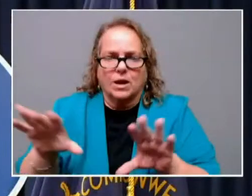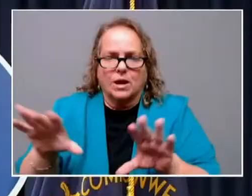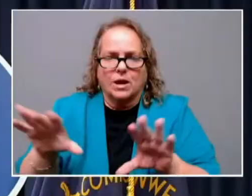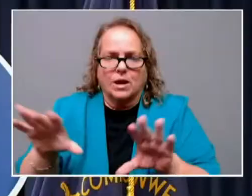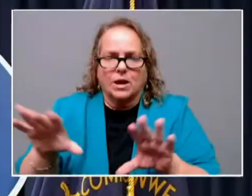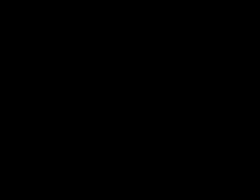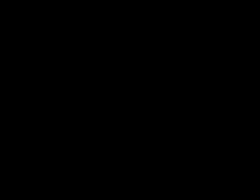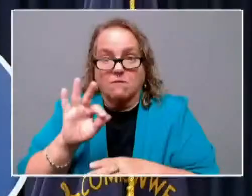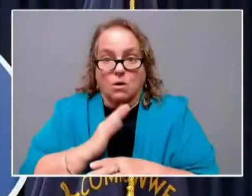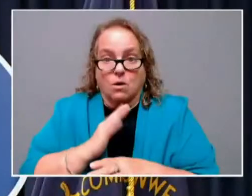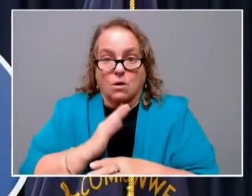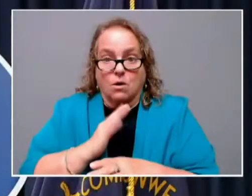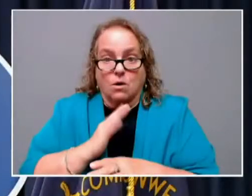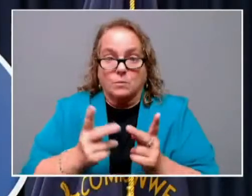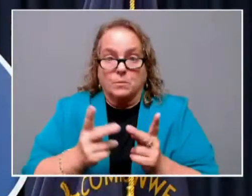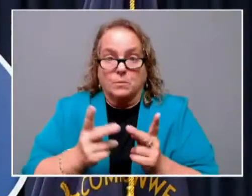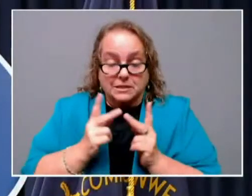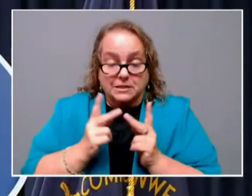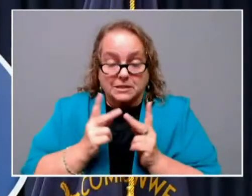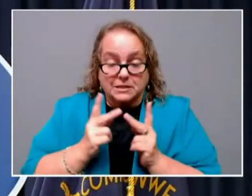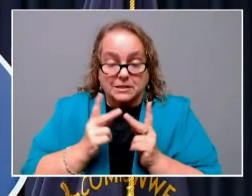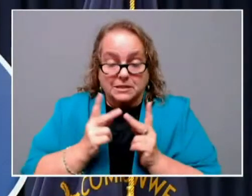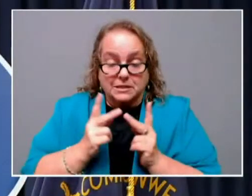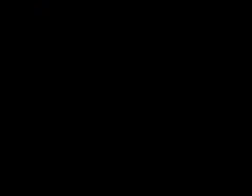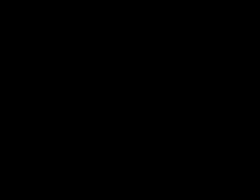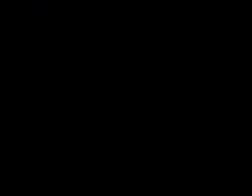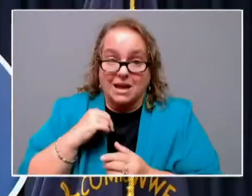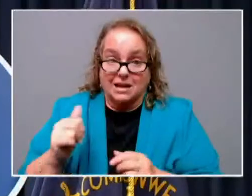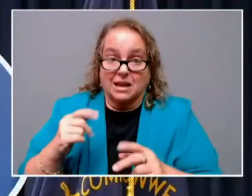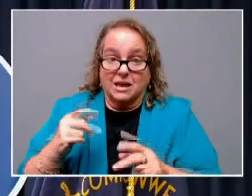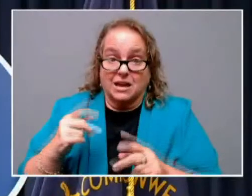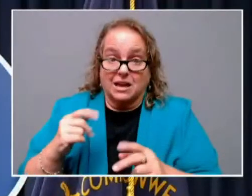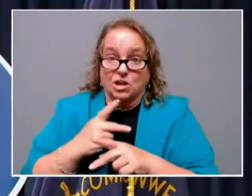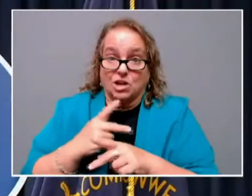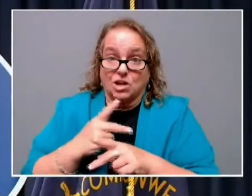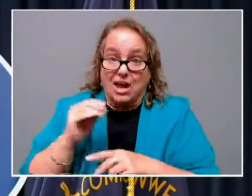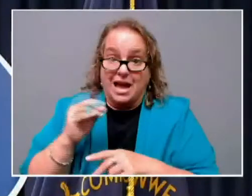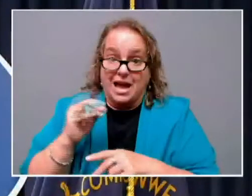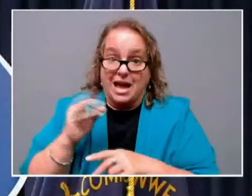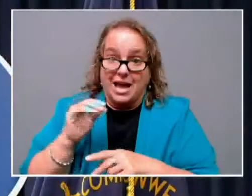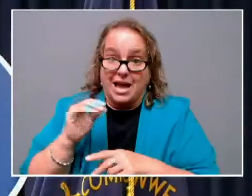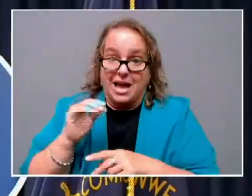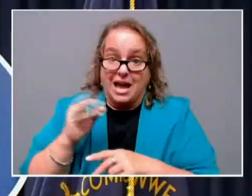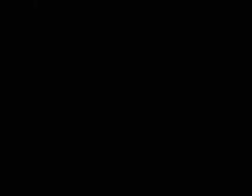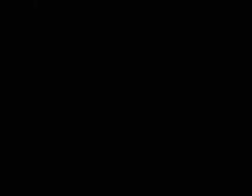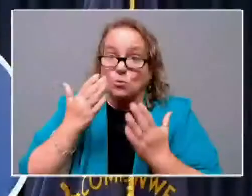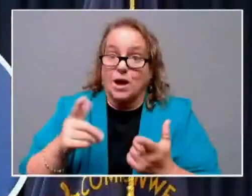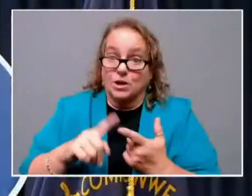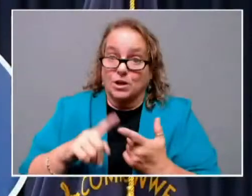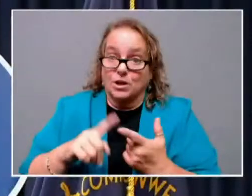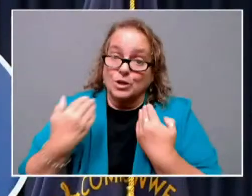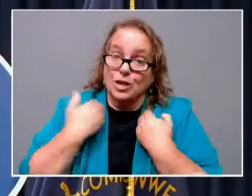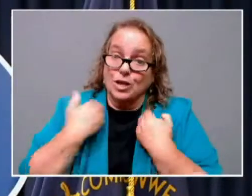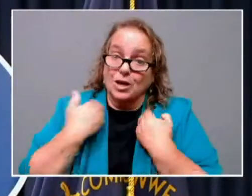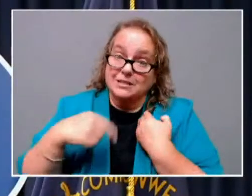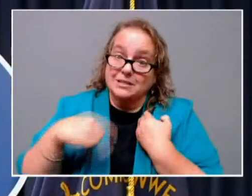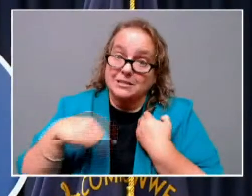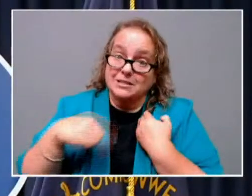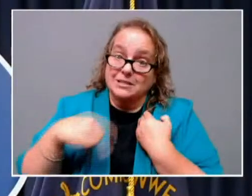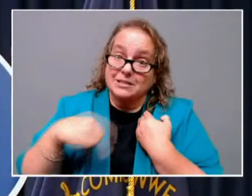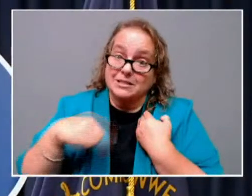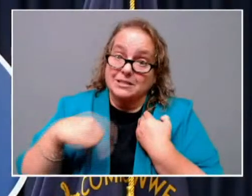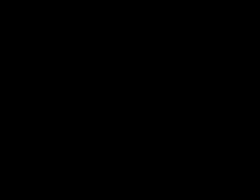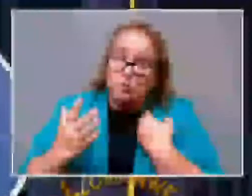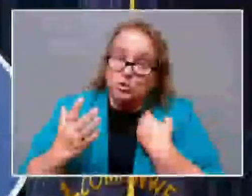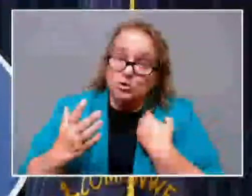our facilities. If I could figure out the best way to convince those officers, I would, because